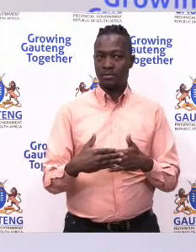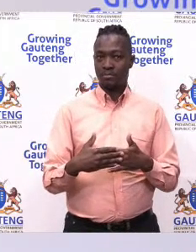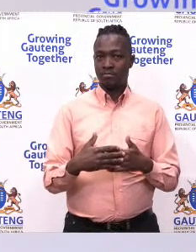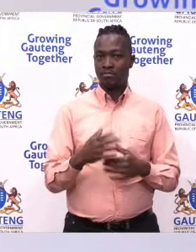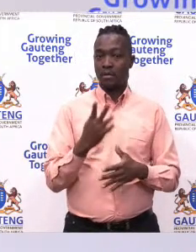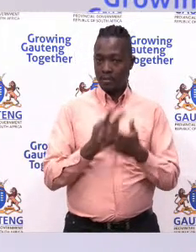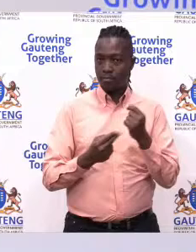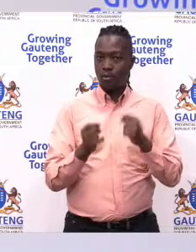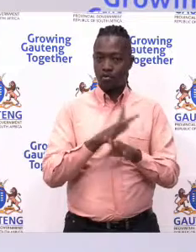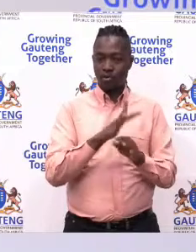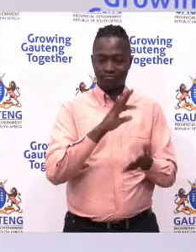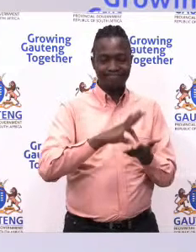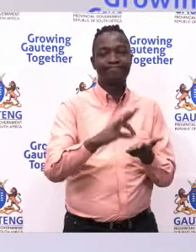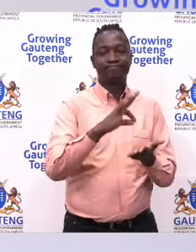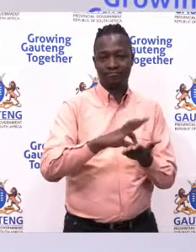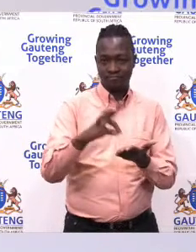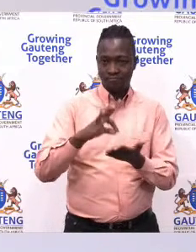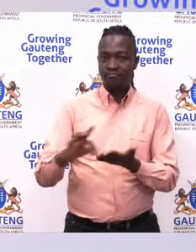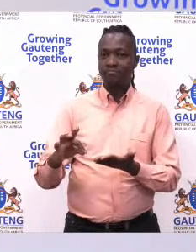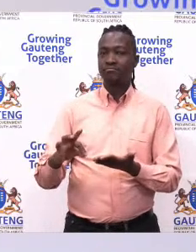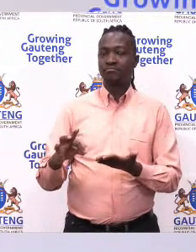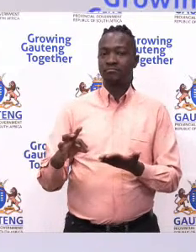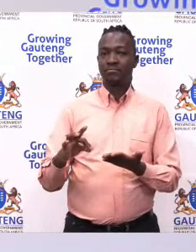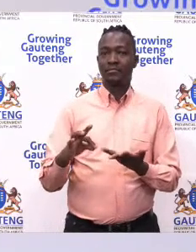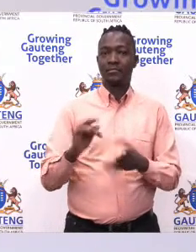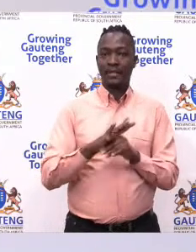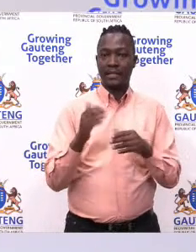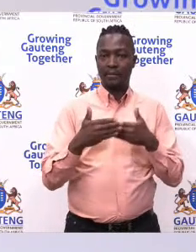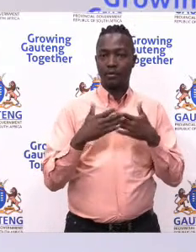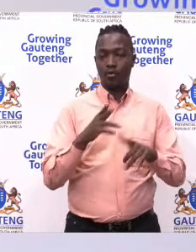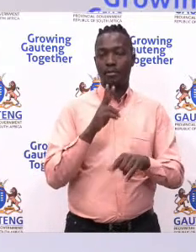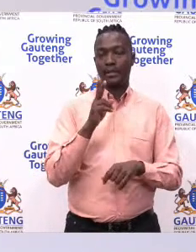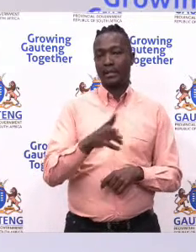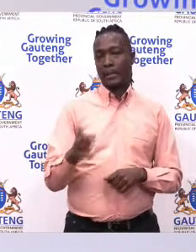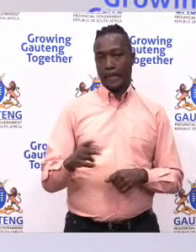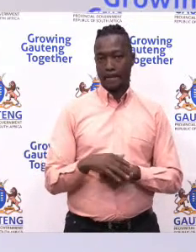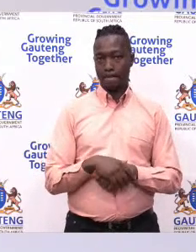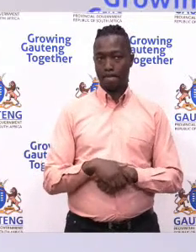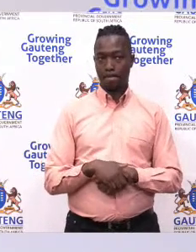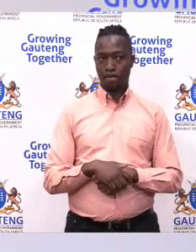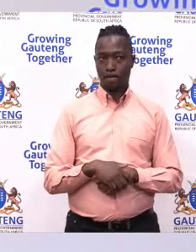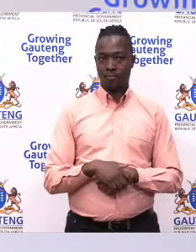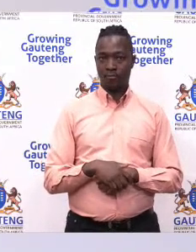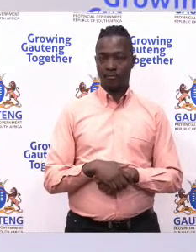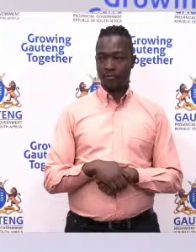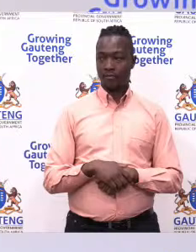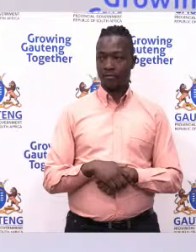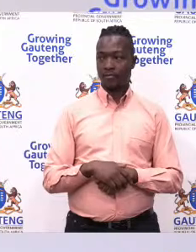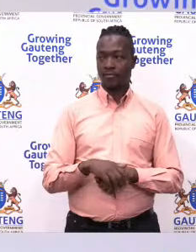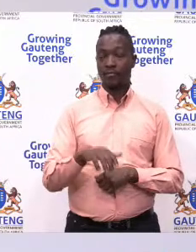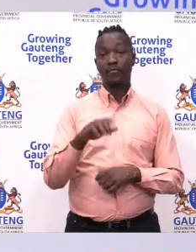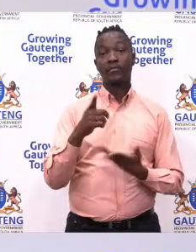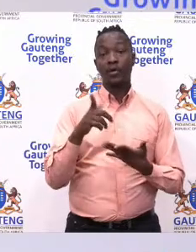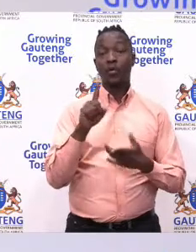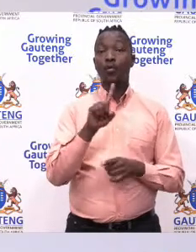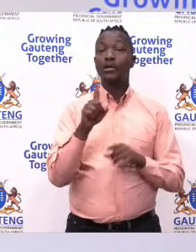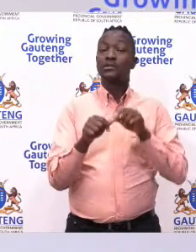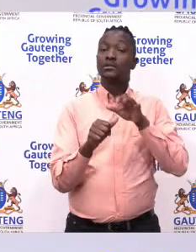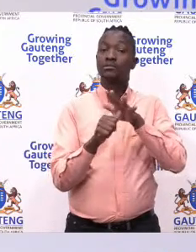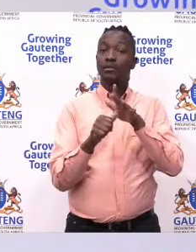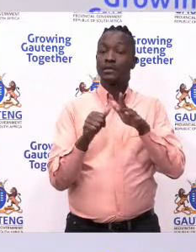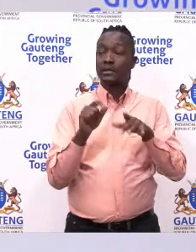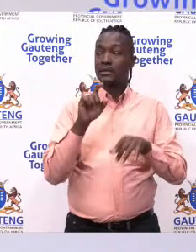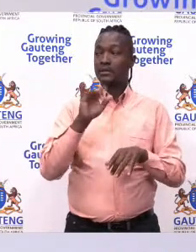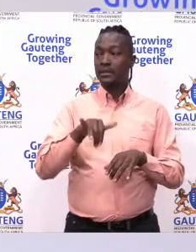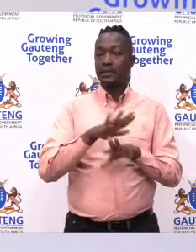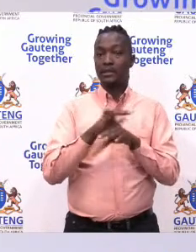go through a disinfection process and then be reopened again. Of importance is to know that there have been